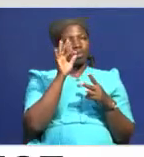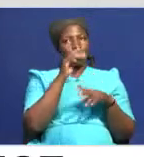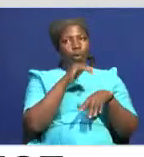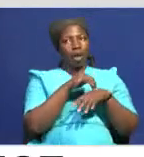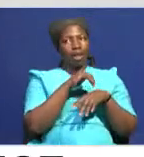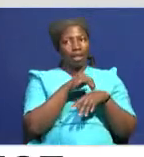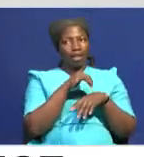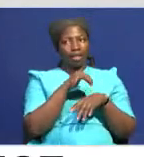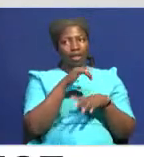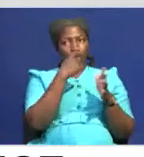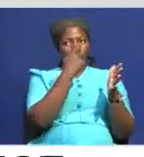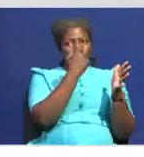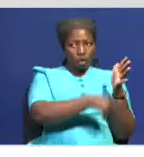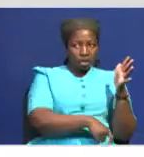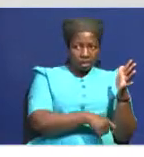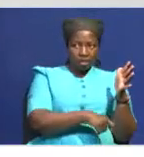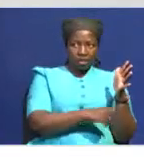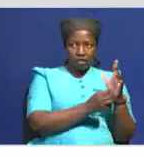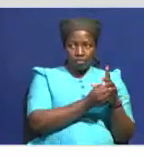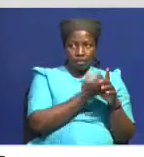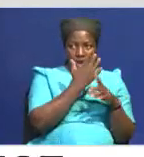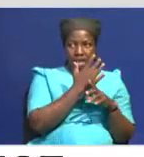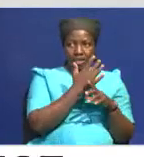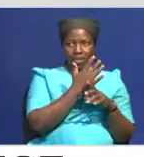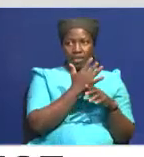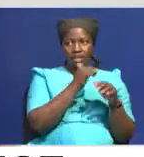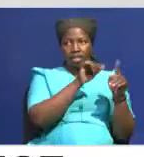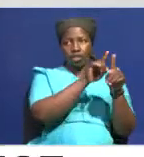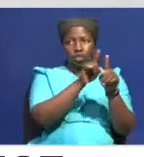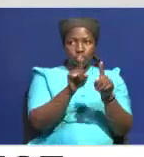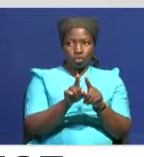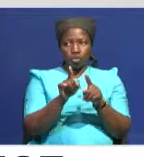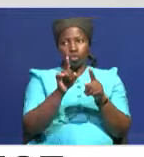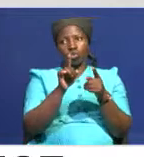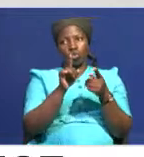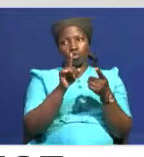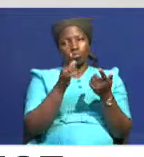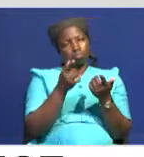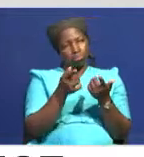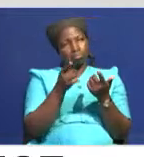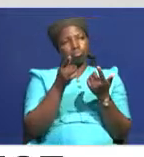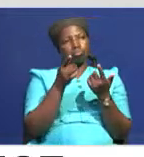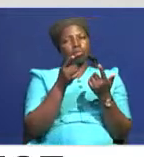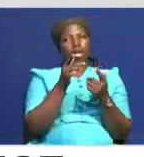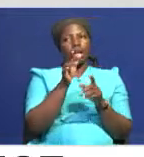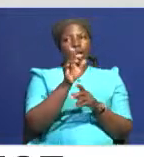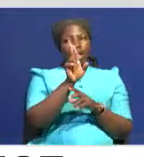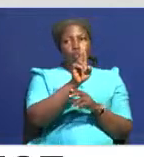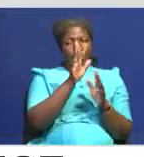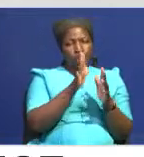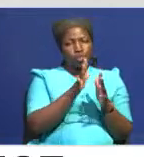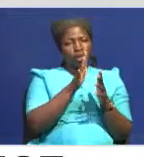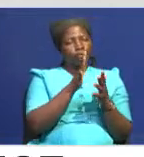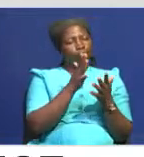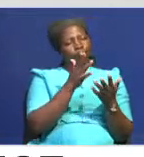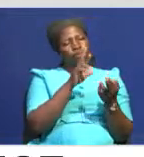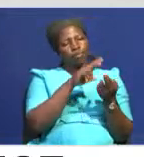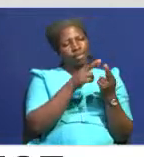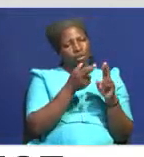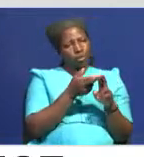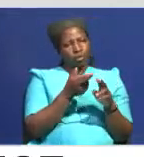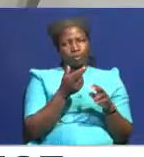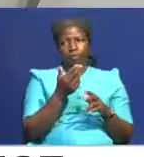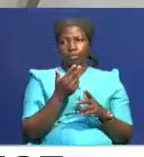to cost of products mm-hmm. and also the relation with consumers? What prides